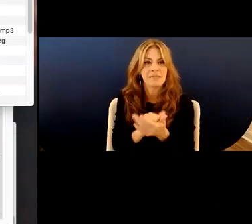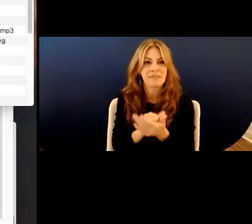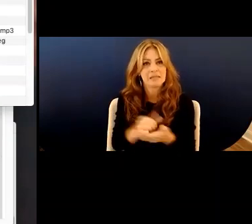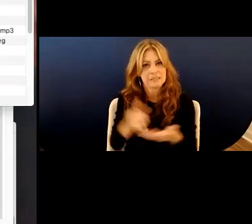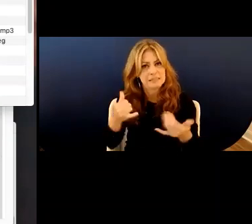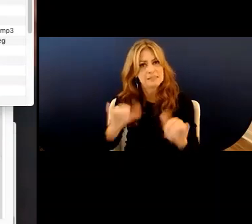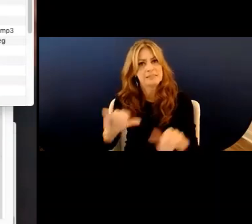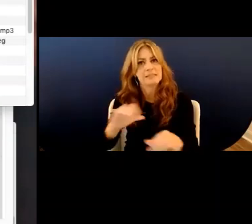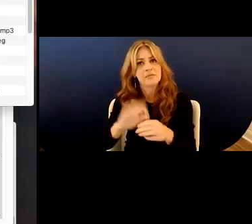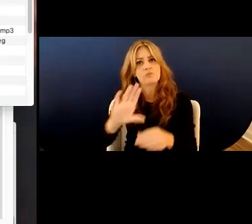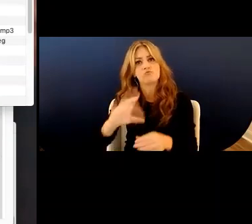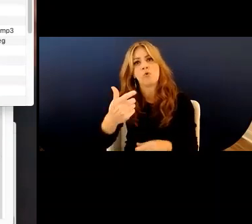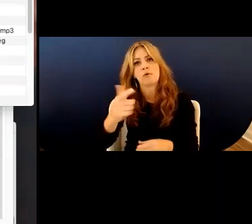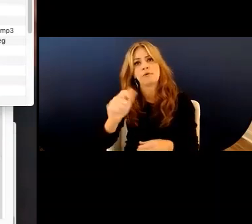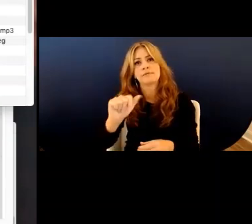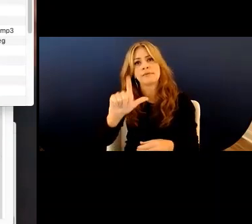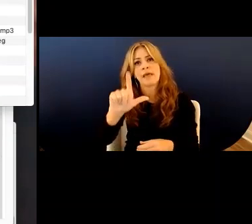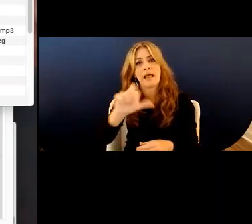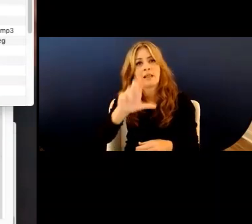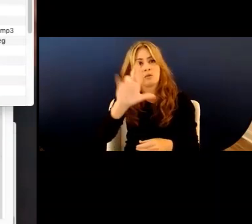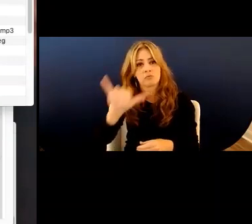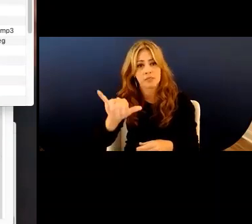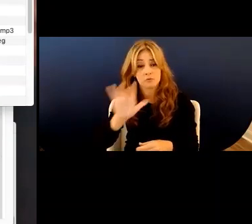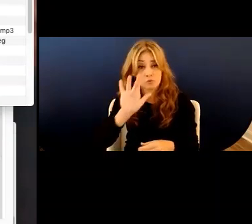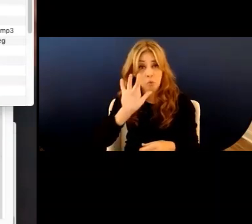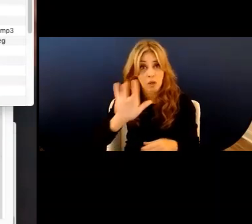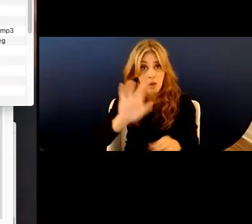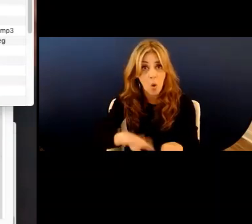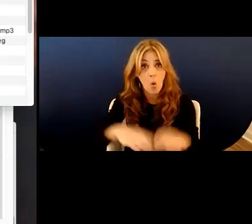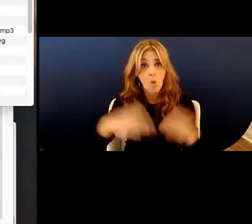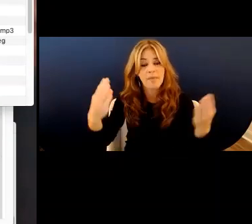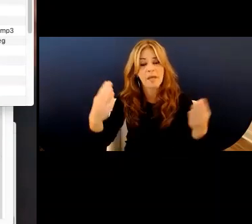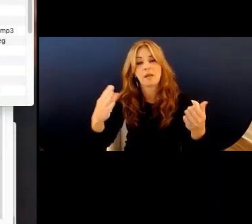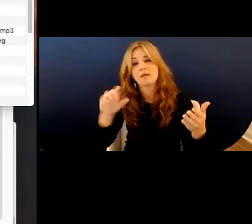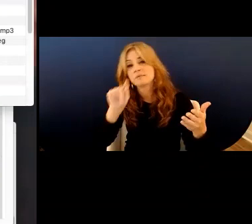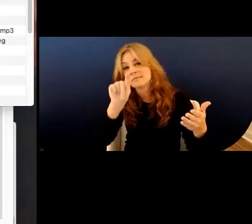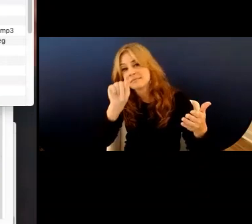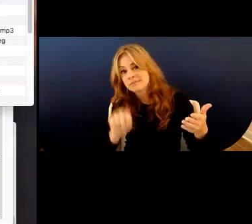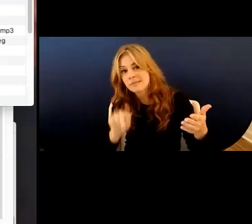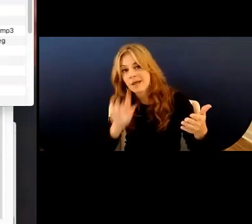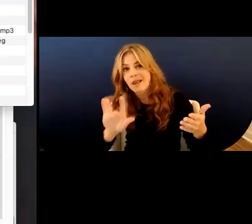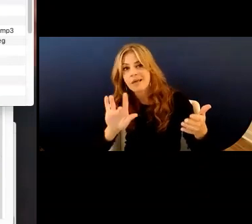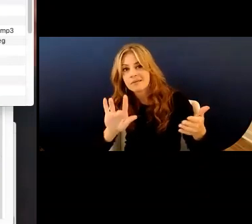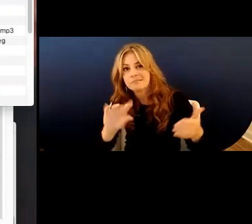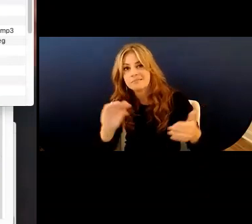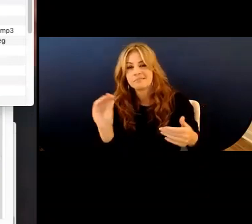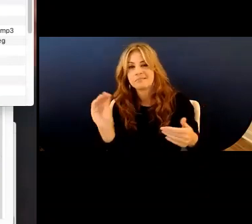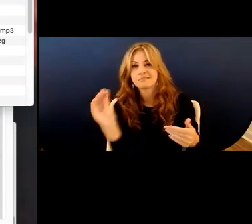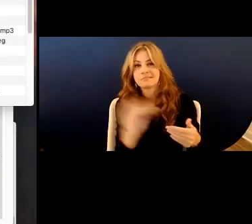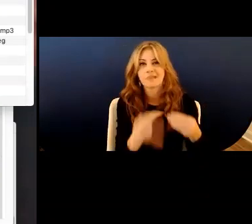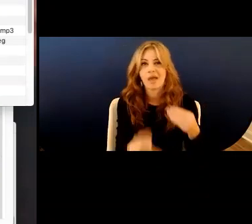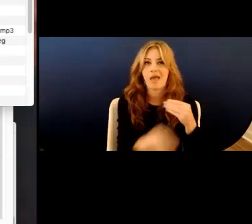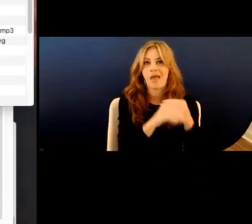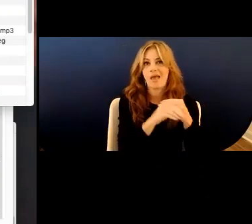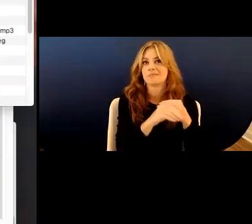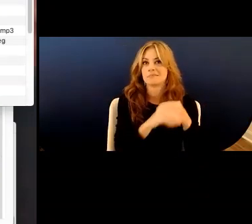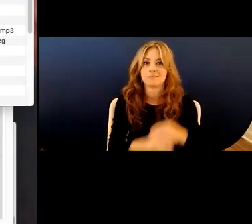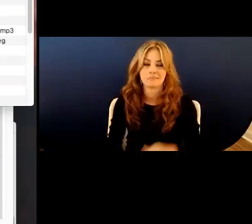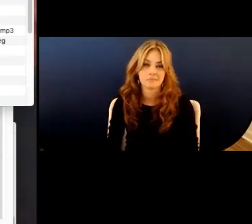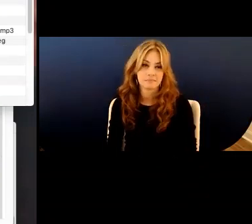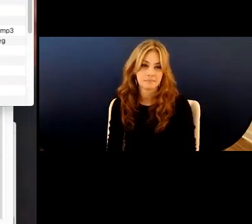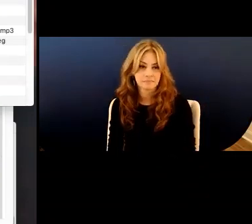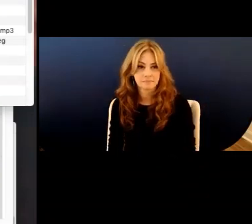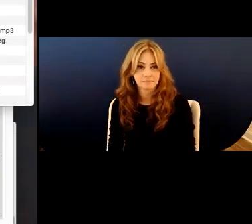the image gallery. So you can open the gallery and click on the image and then add it back again into